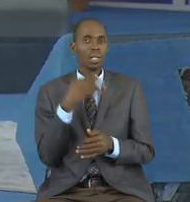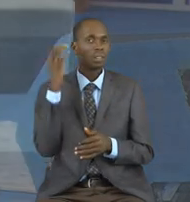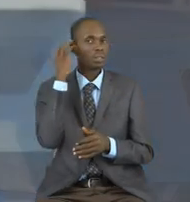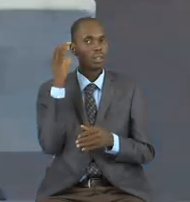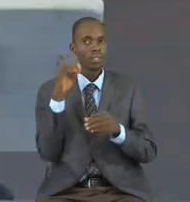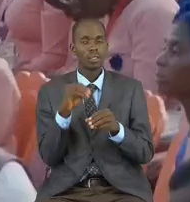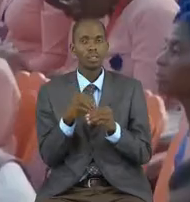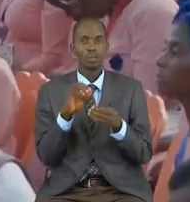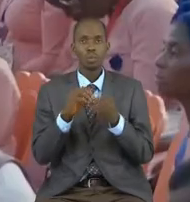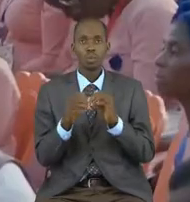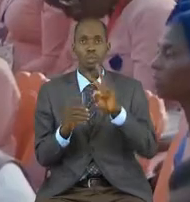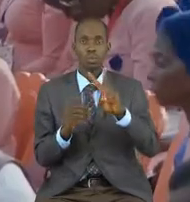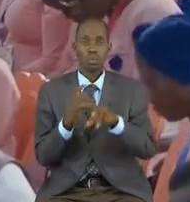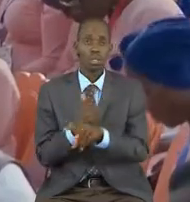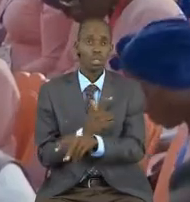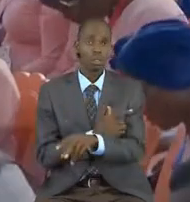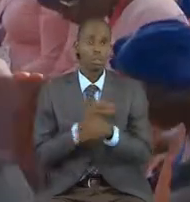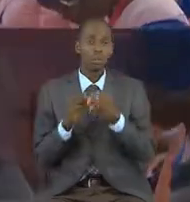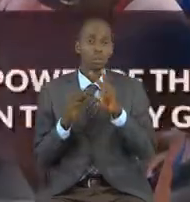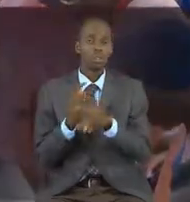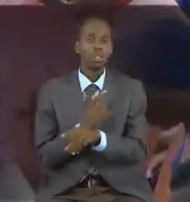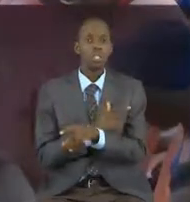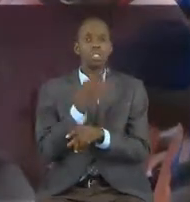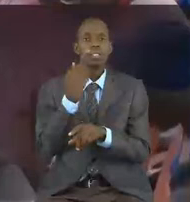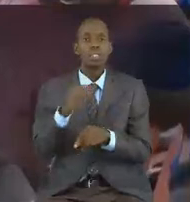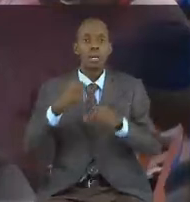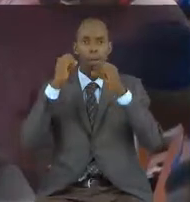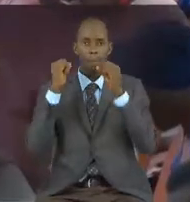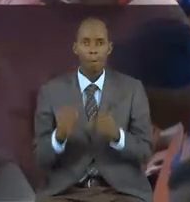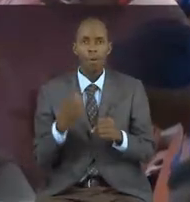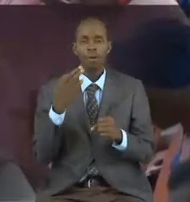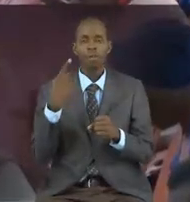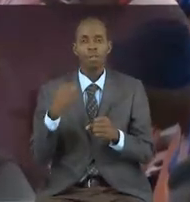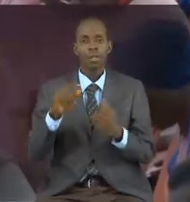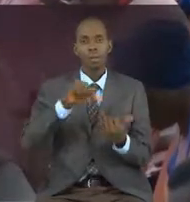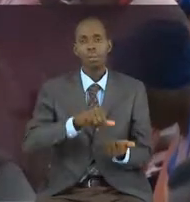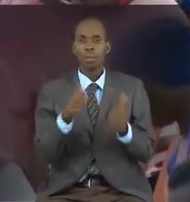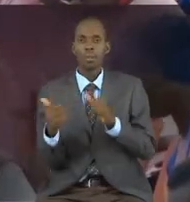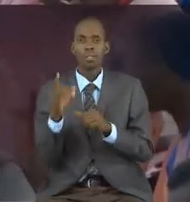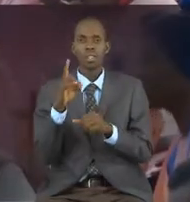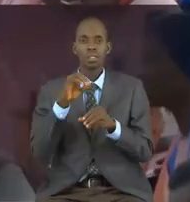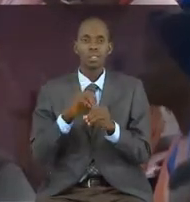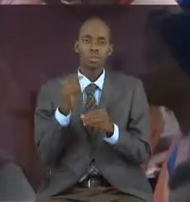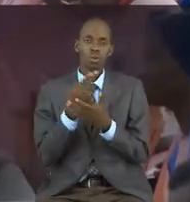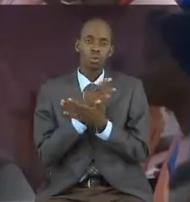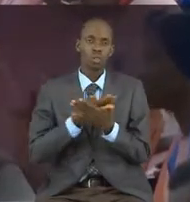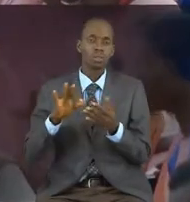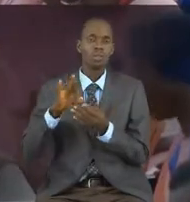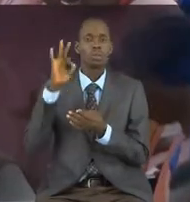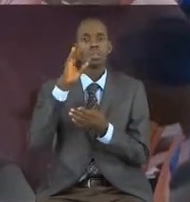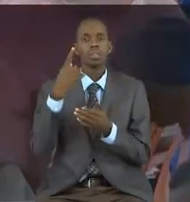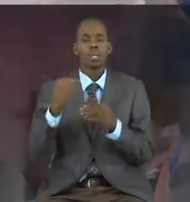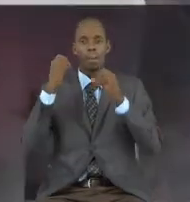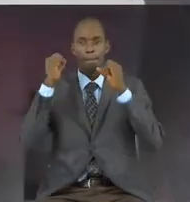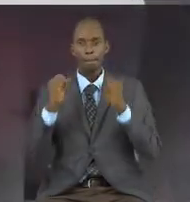there is talking about the power of the baptized in the Holy Ghost. The power of the